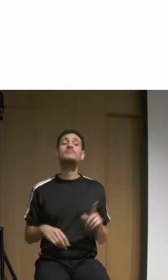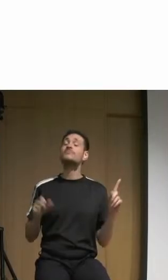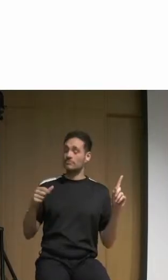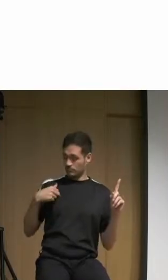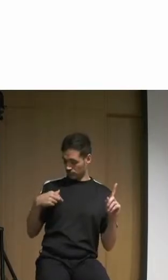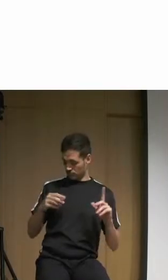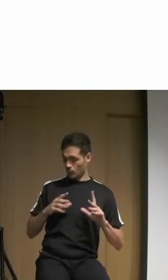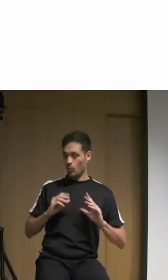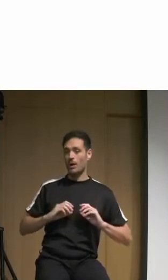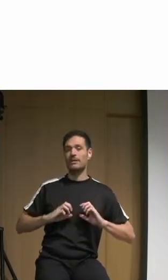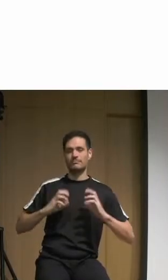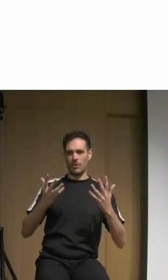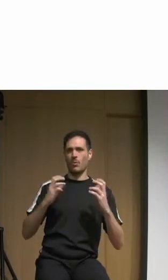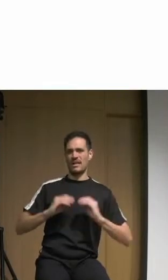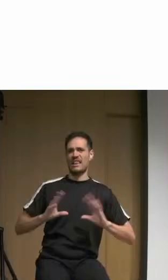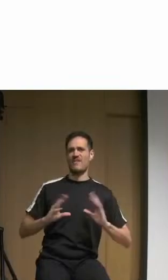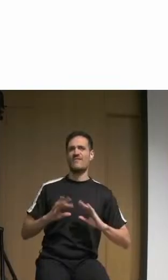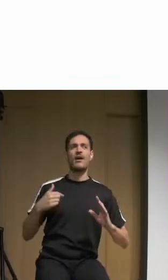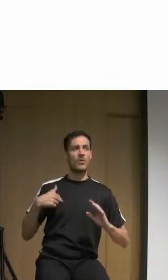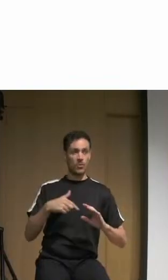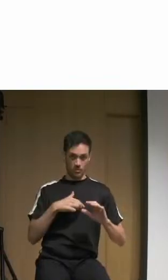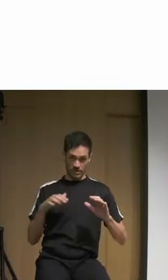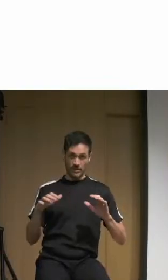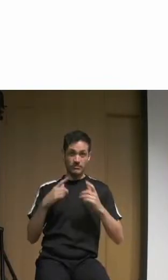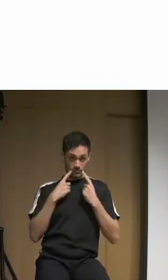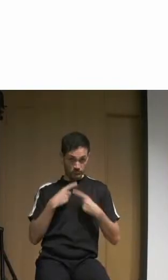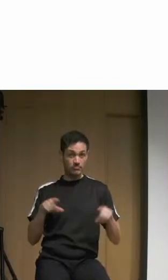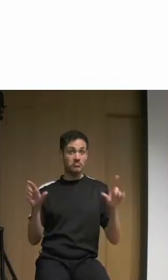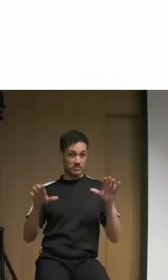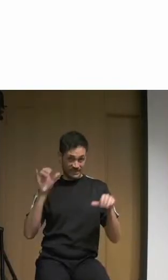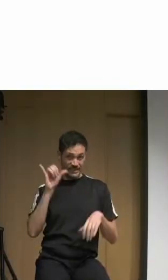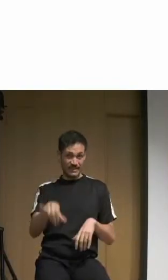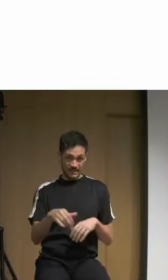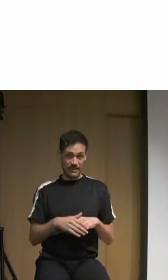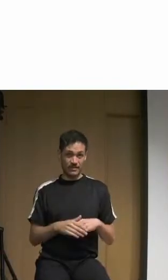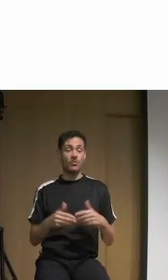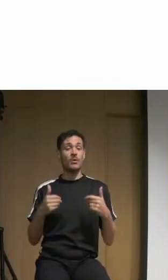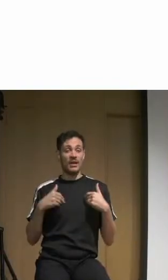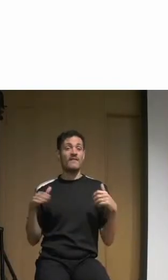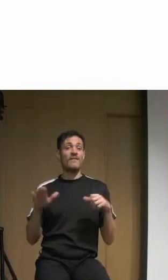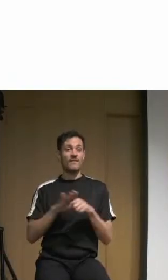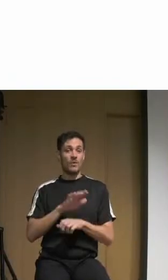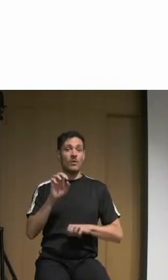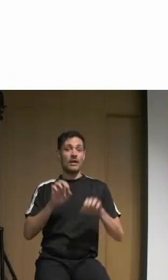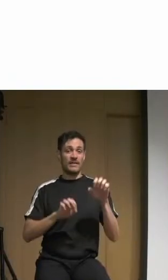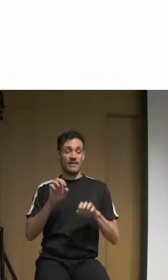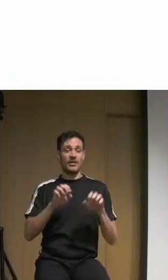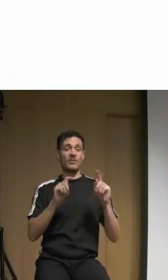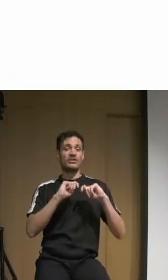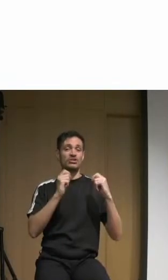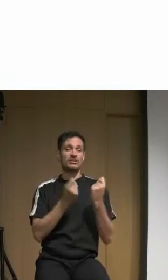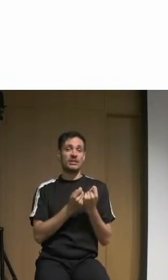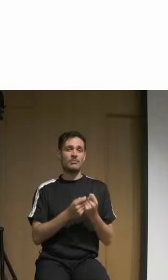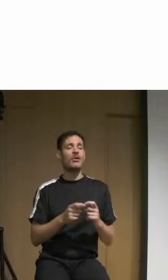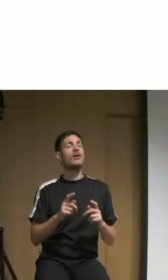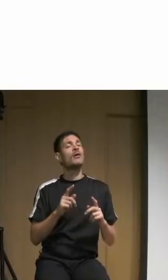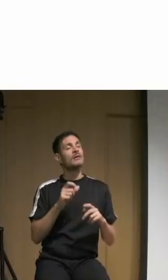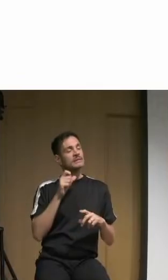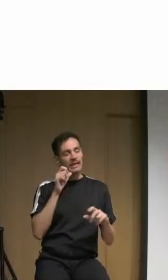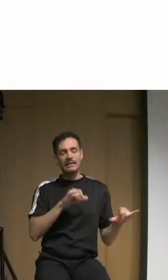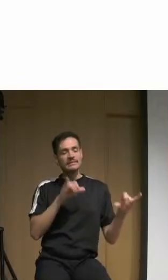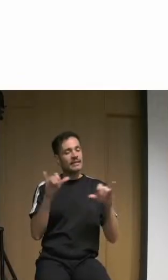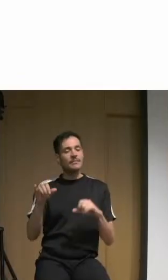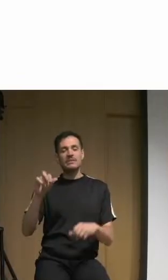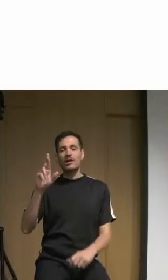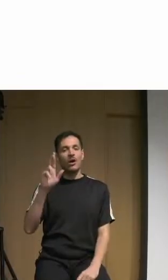did that process. Did we have a full evaluation team as we would have with an RFP? We did not. And so if that's what we want to do, that